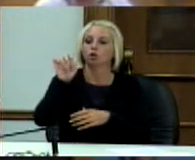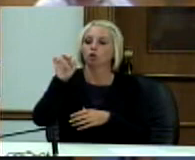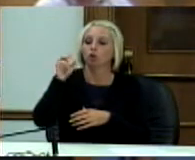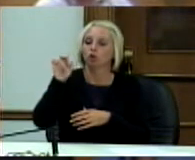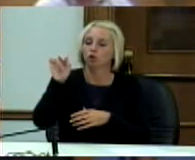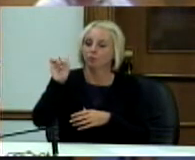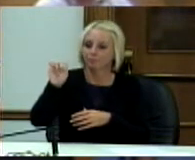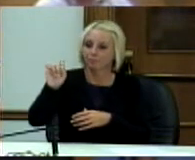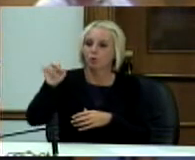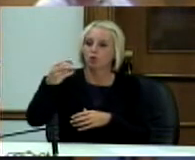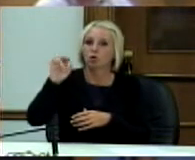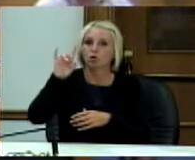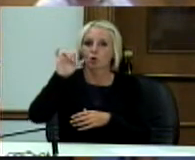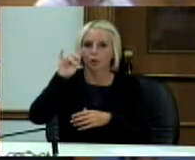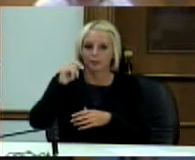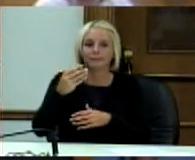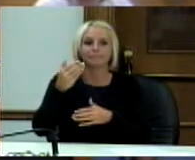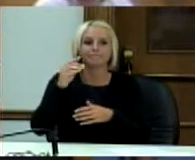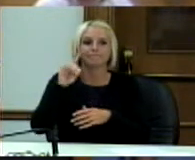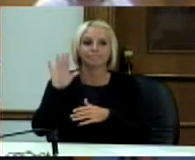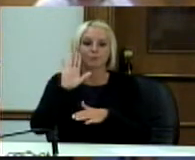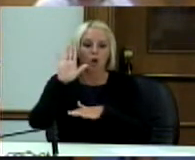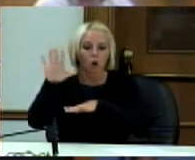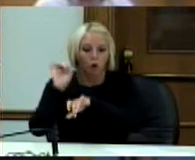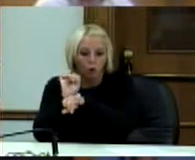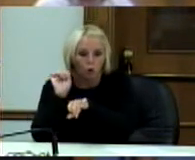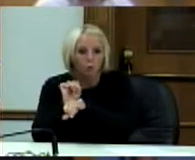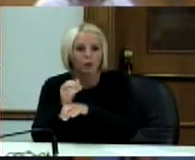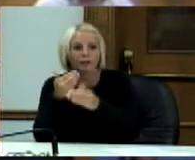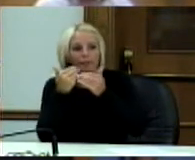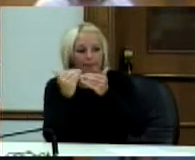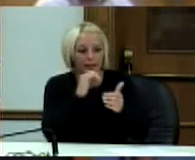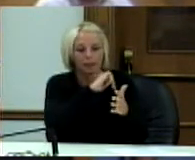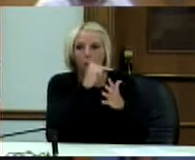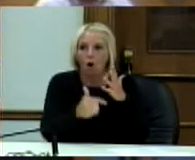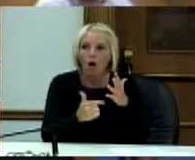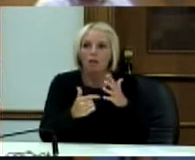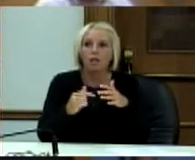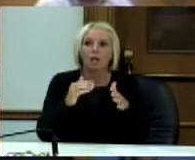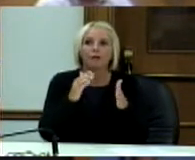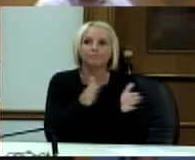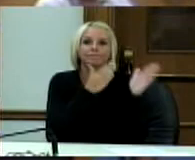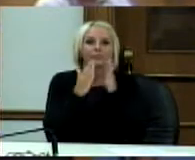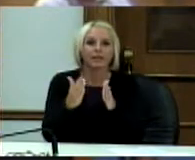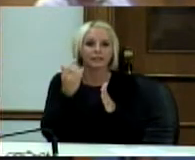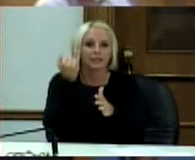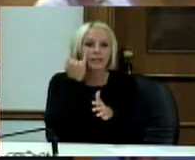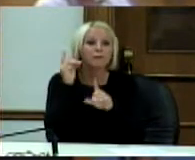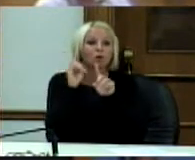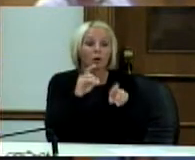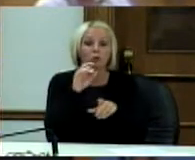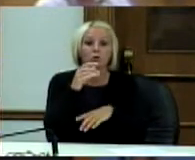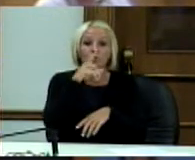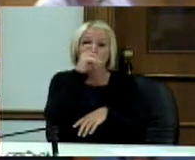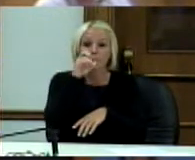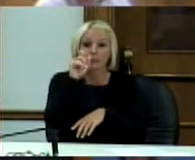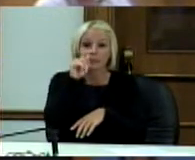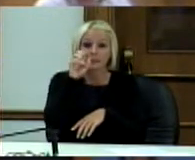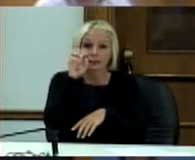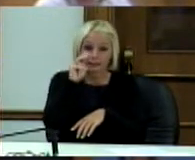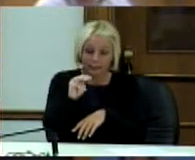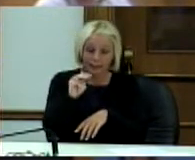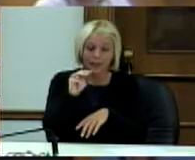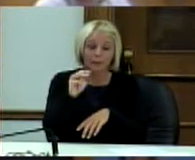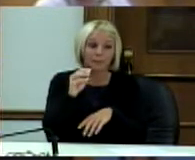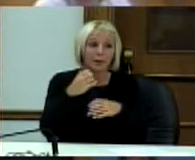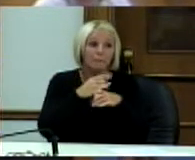to acknowledge them and thank them for their work. If you're going to, my next thing is if you're going to summer STEAM at all, make